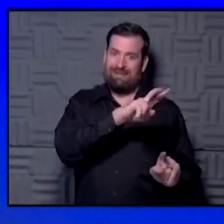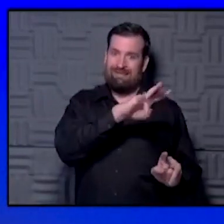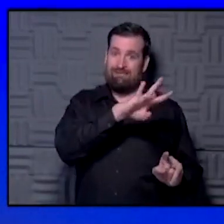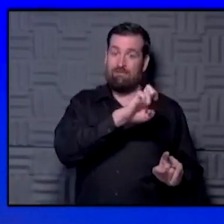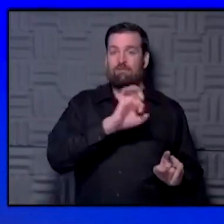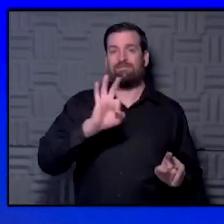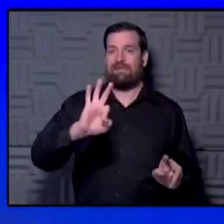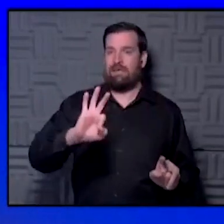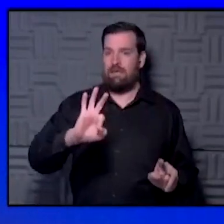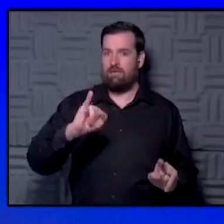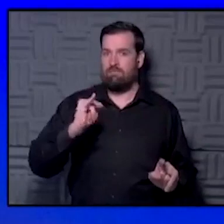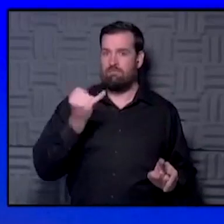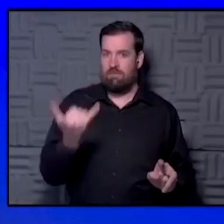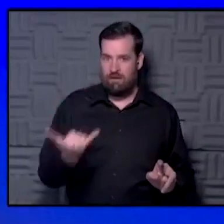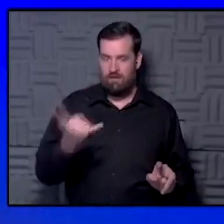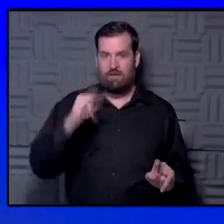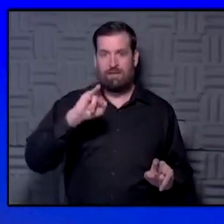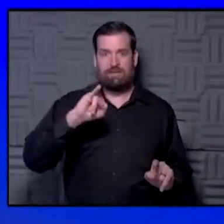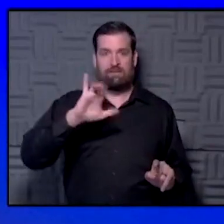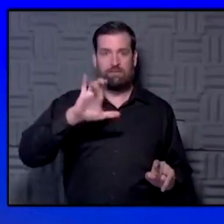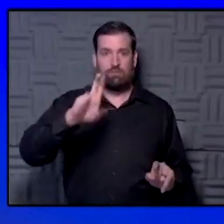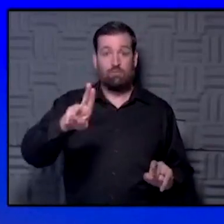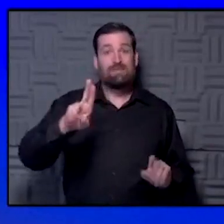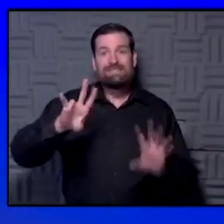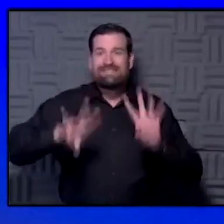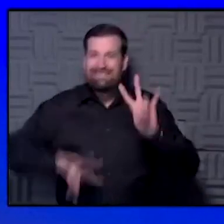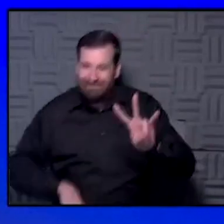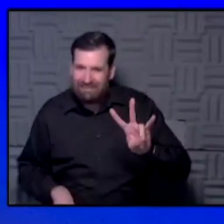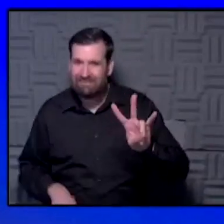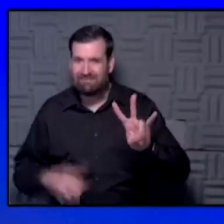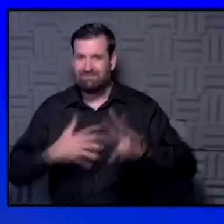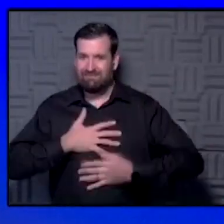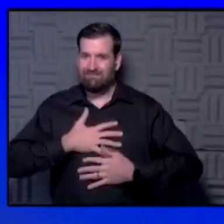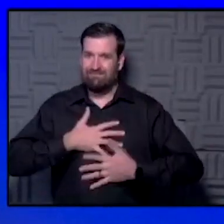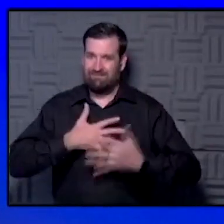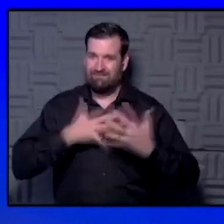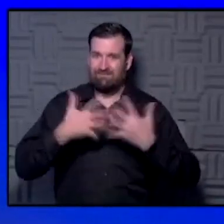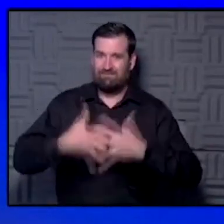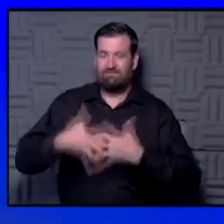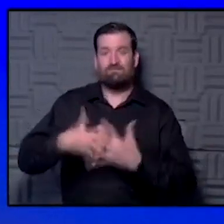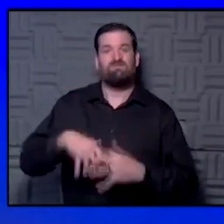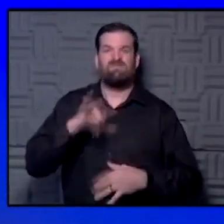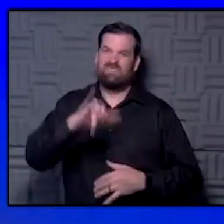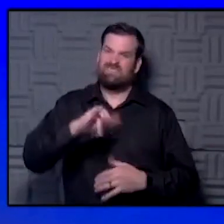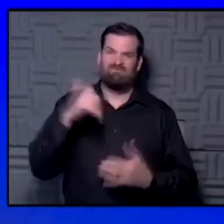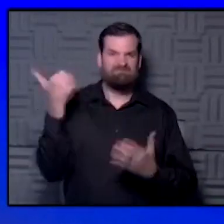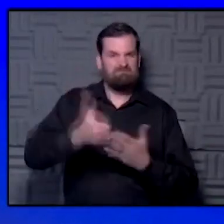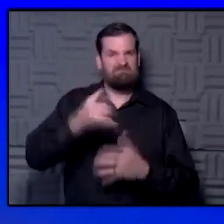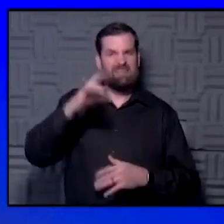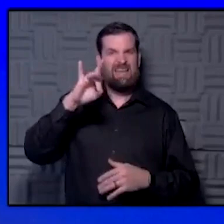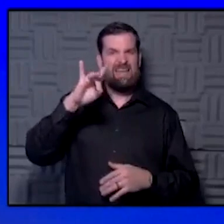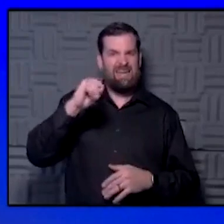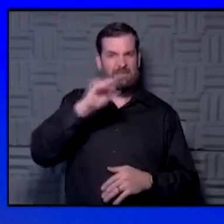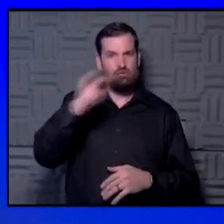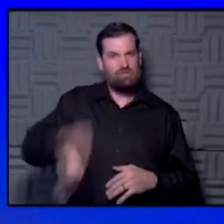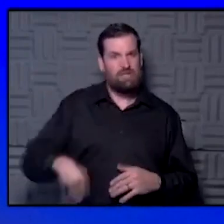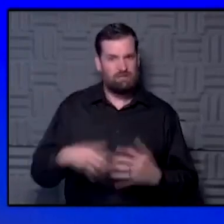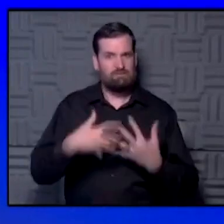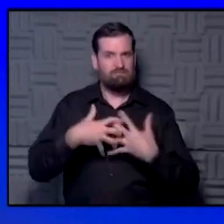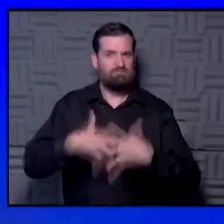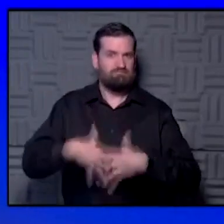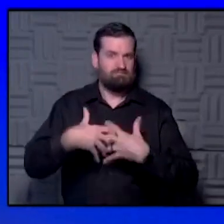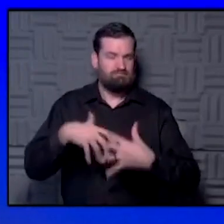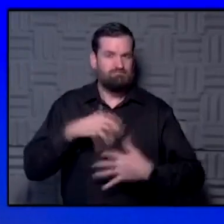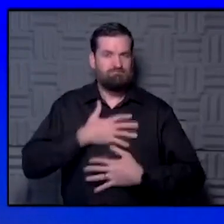9 in the ICU, but 7 on the ventilator. So that is almost 80% of our people in the ICU on the ventilator, and that's a really